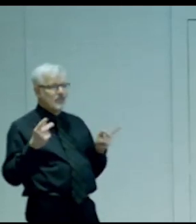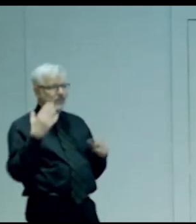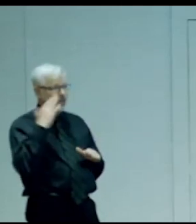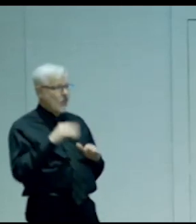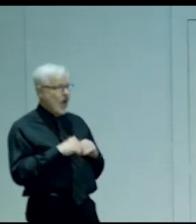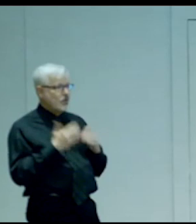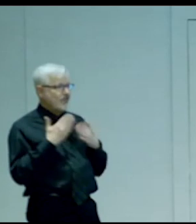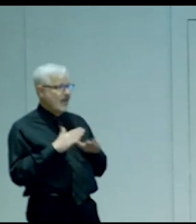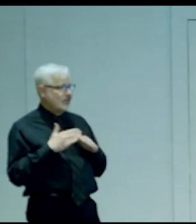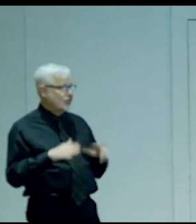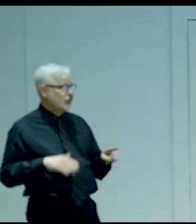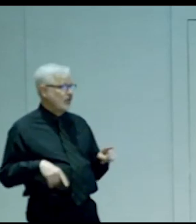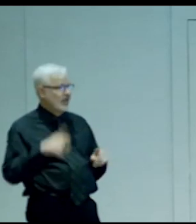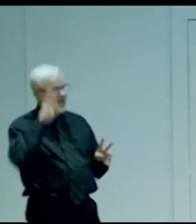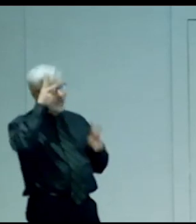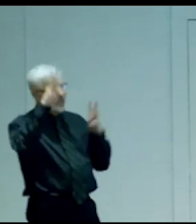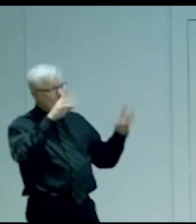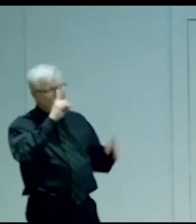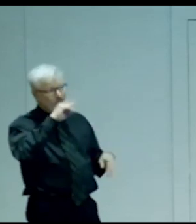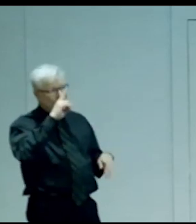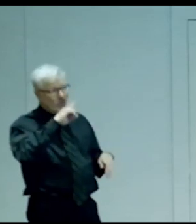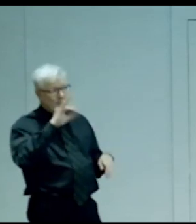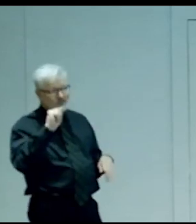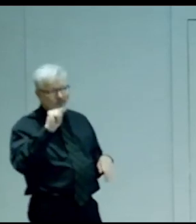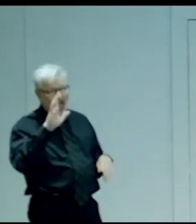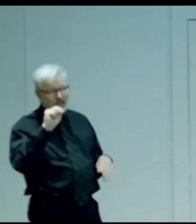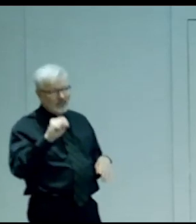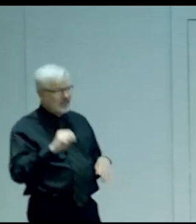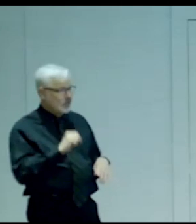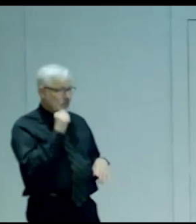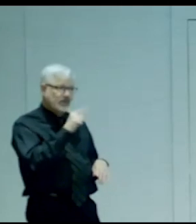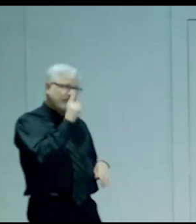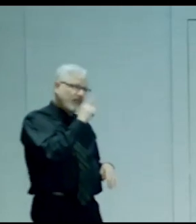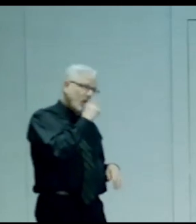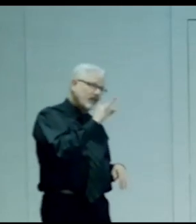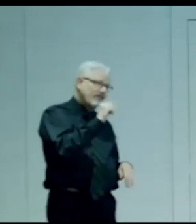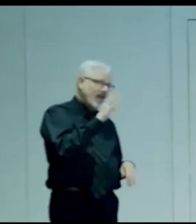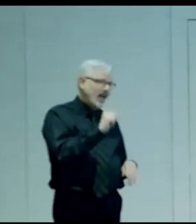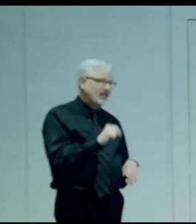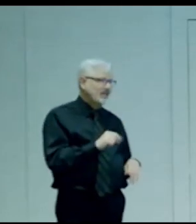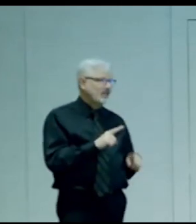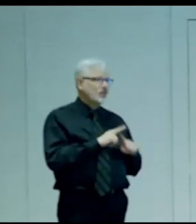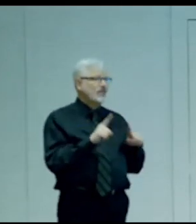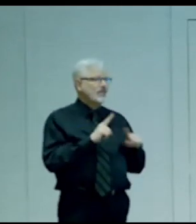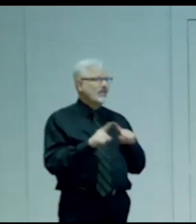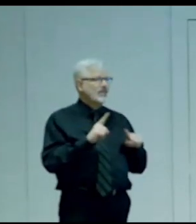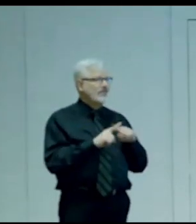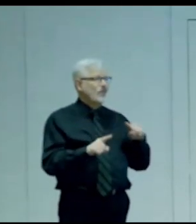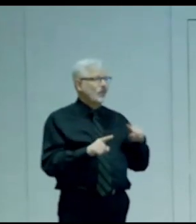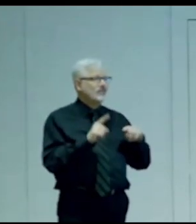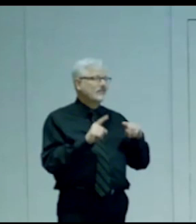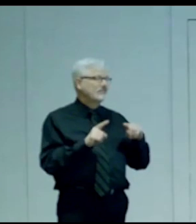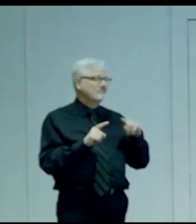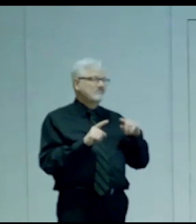they all came up with false facts. They weren't false facts, they were just different divisors talking about a